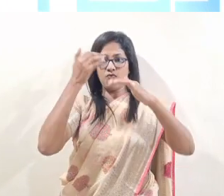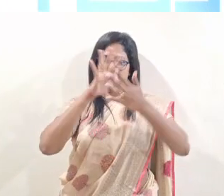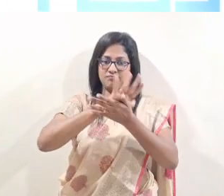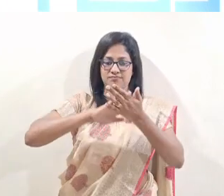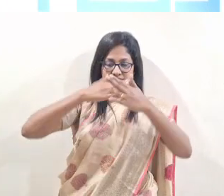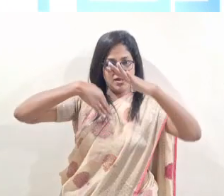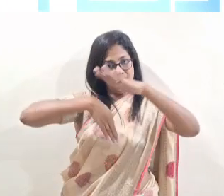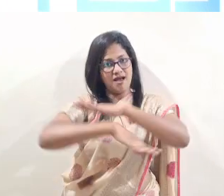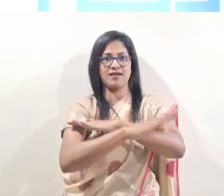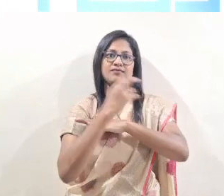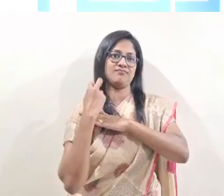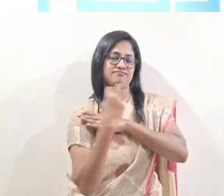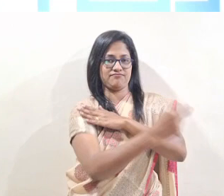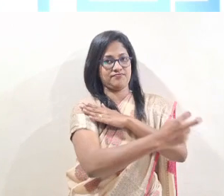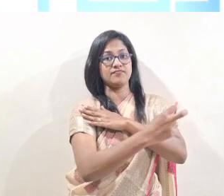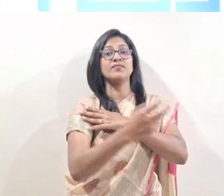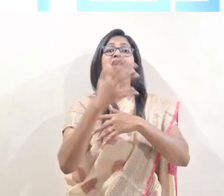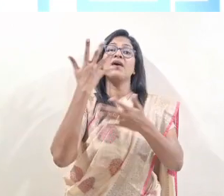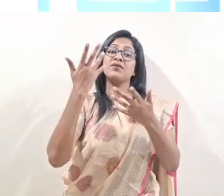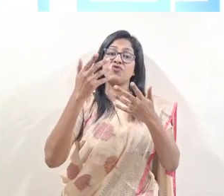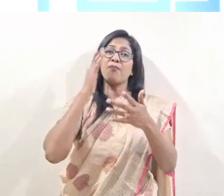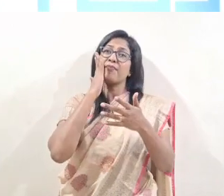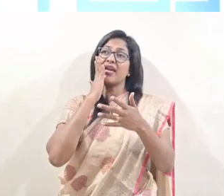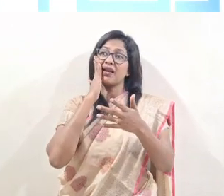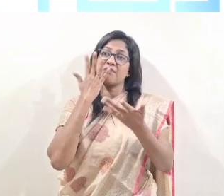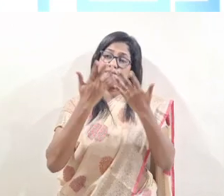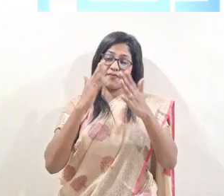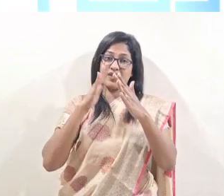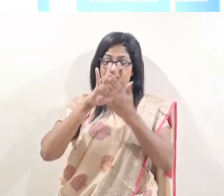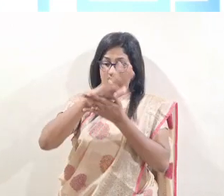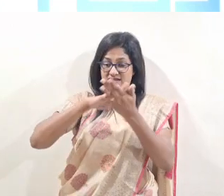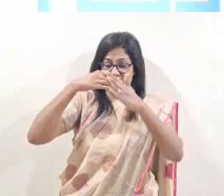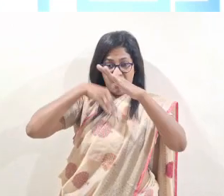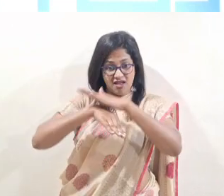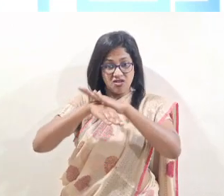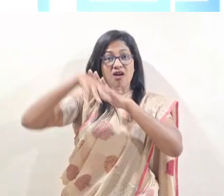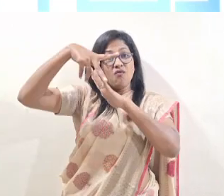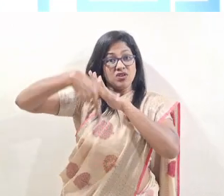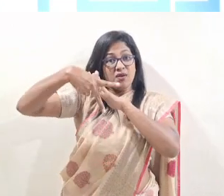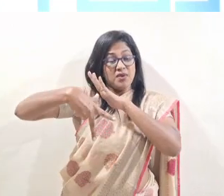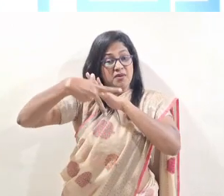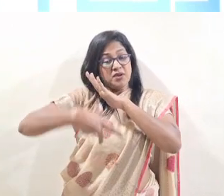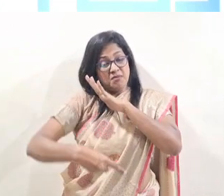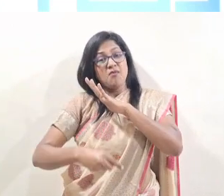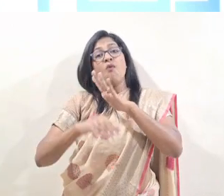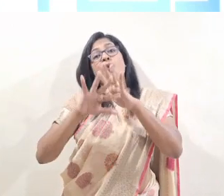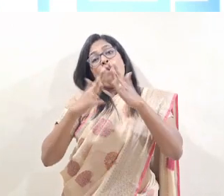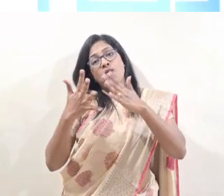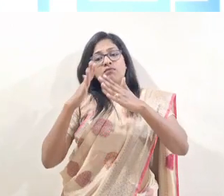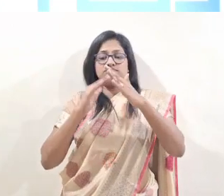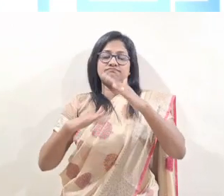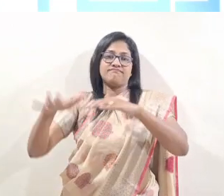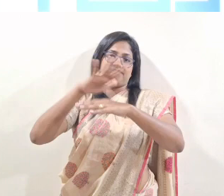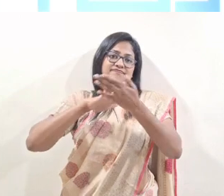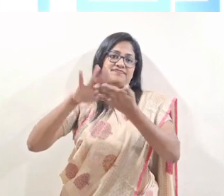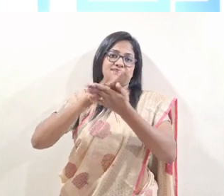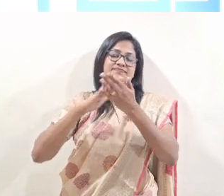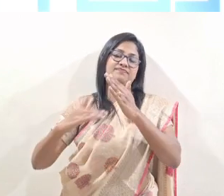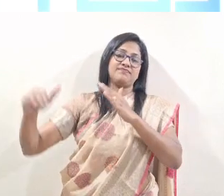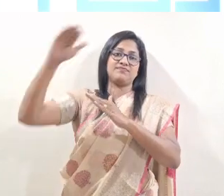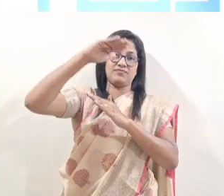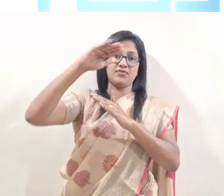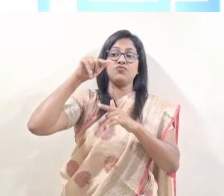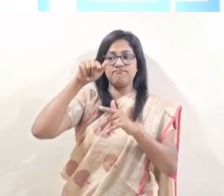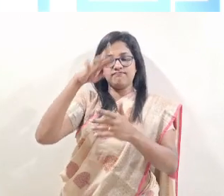underground, and the pink line, when we had to do, we could either go under it, which would make it very, very deep, or we could go over it. In this case,